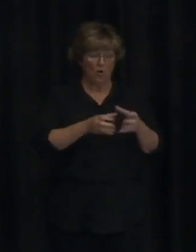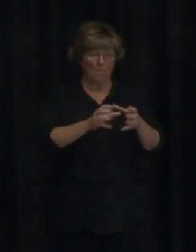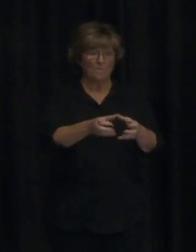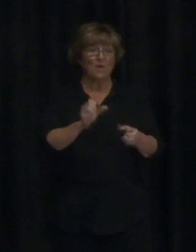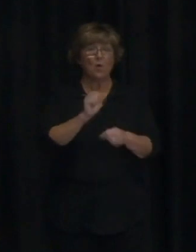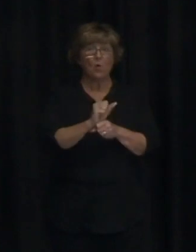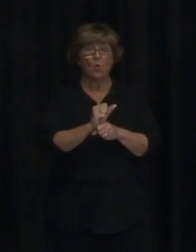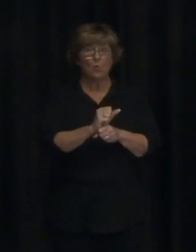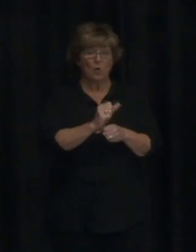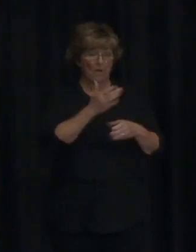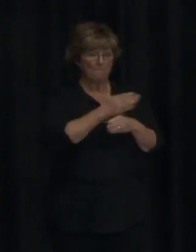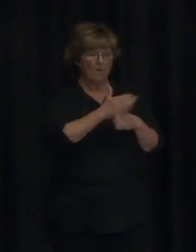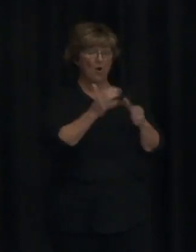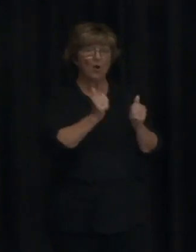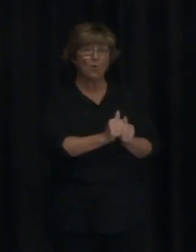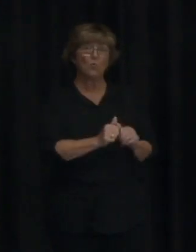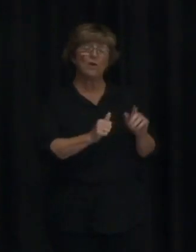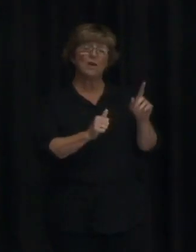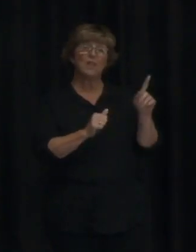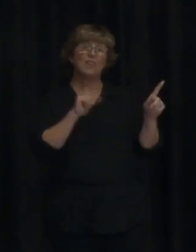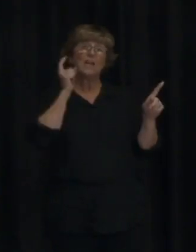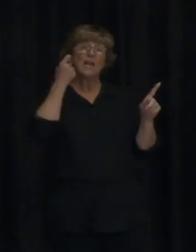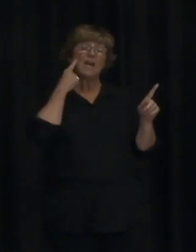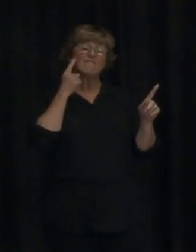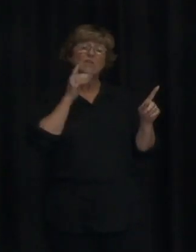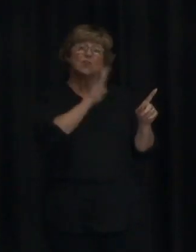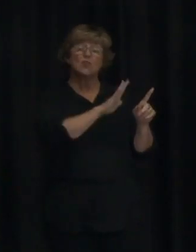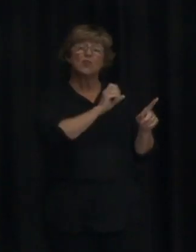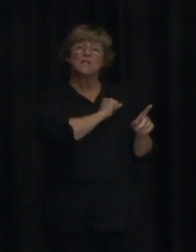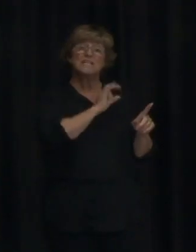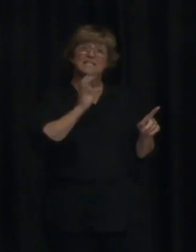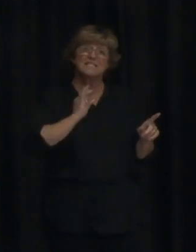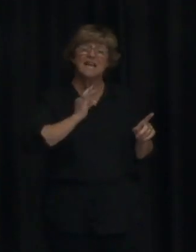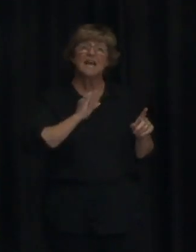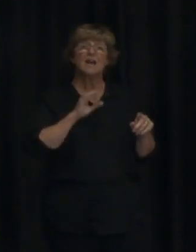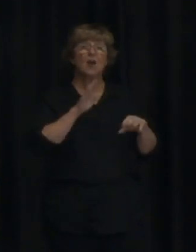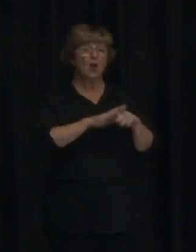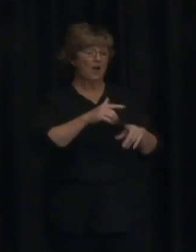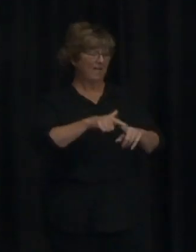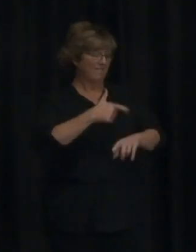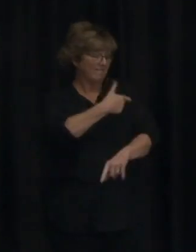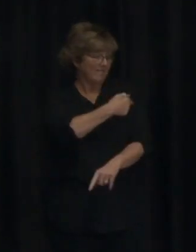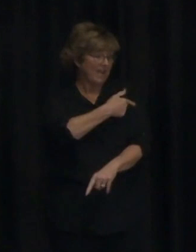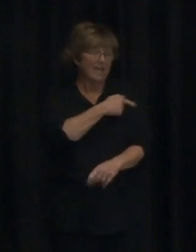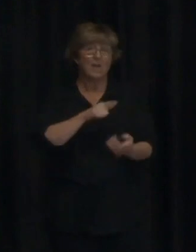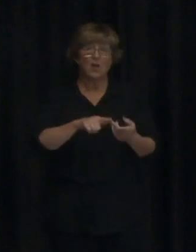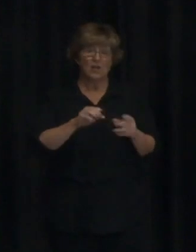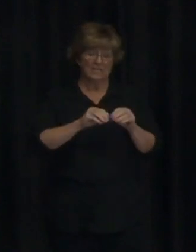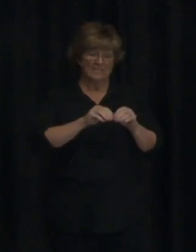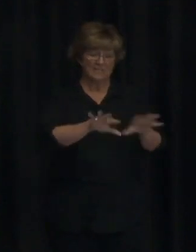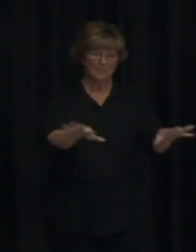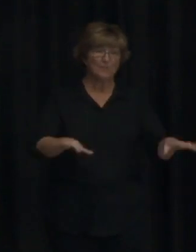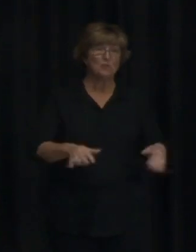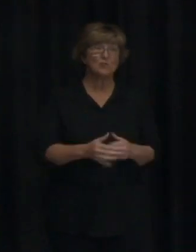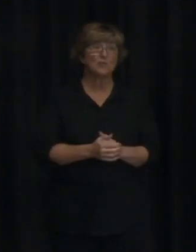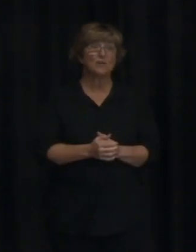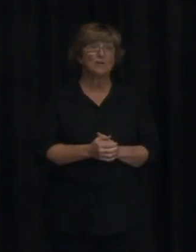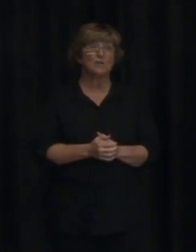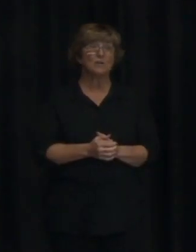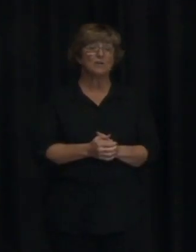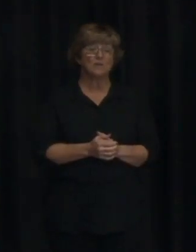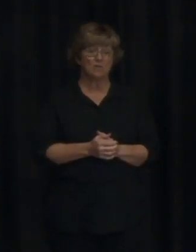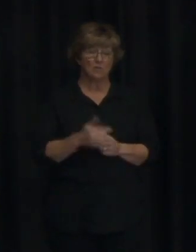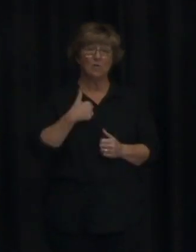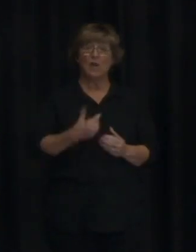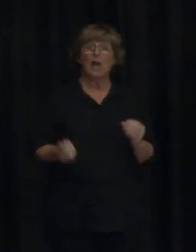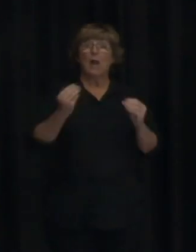in partnership with the governor's staff and office on all of these issues, on vaccines, on distribution. I mean, we've